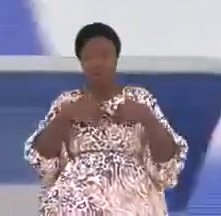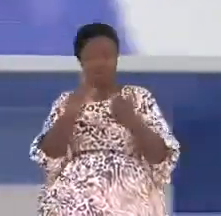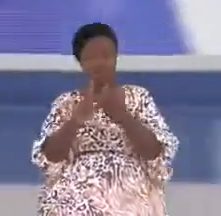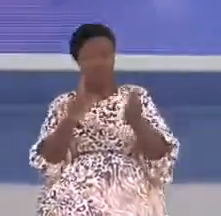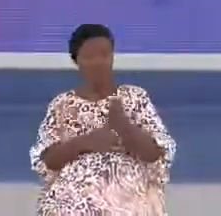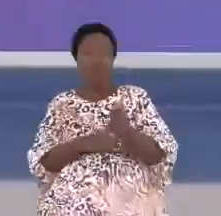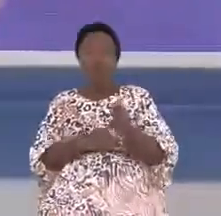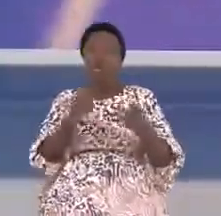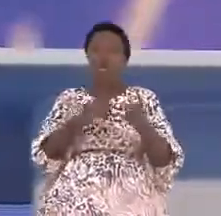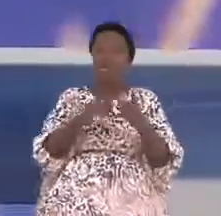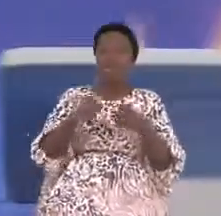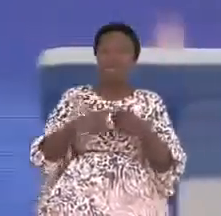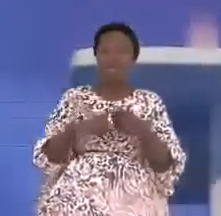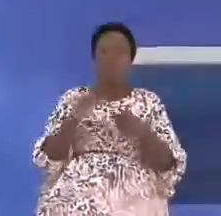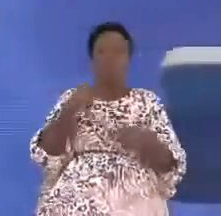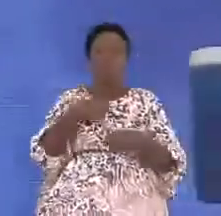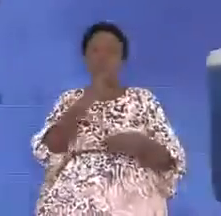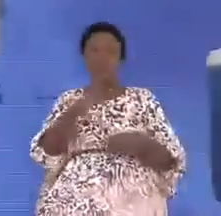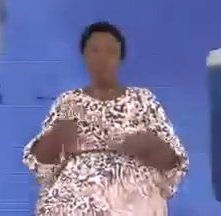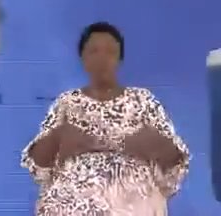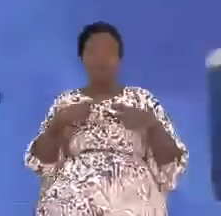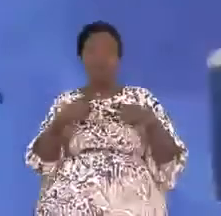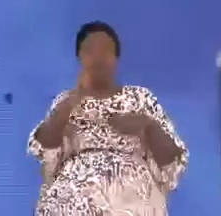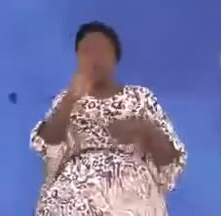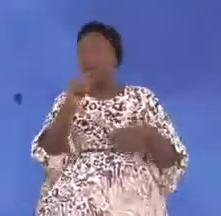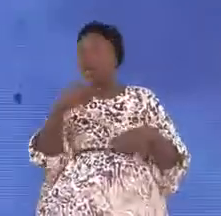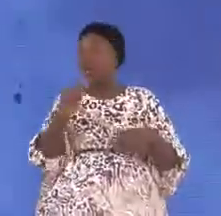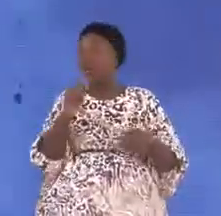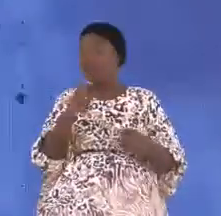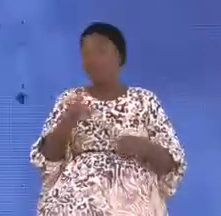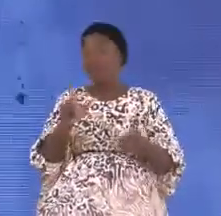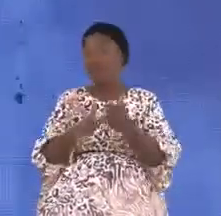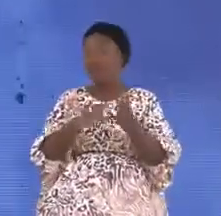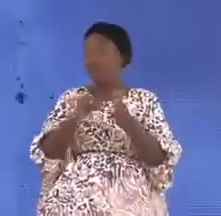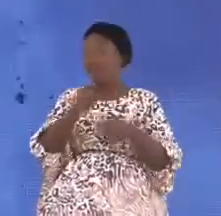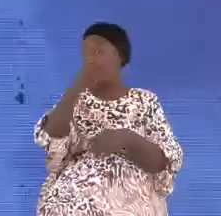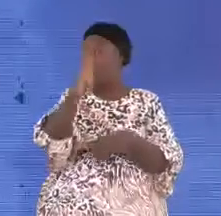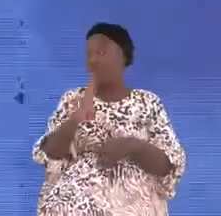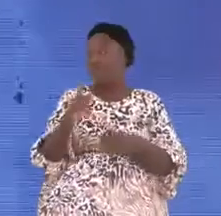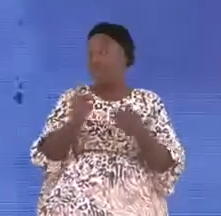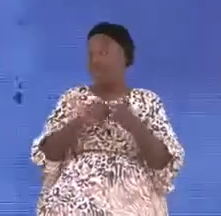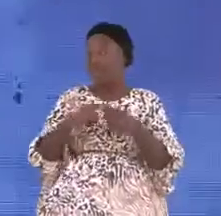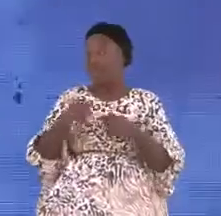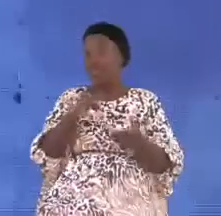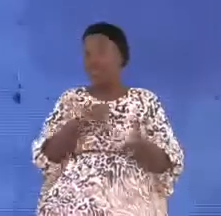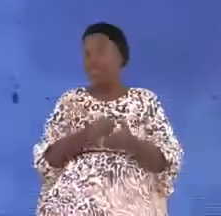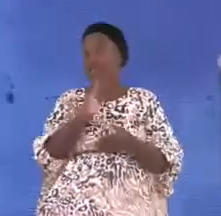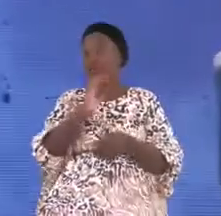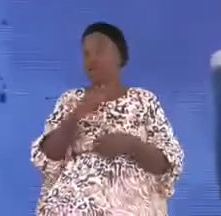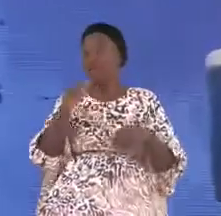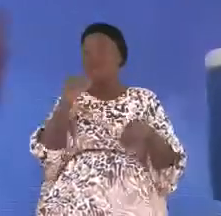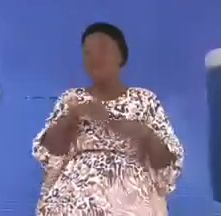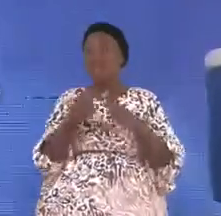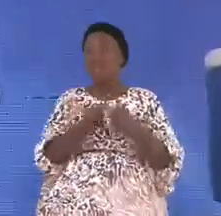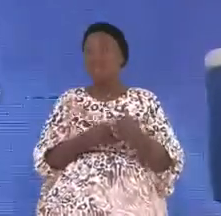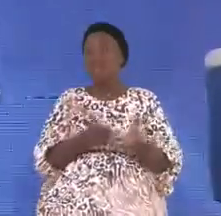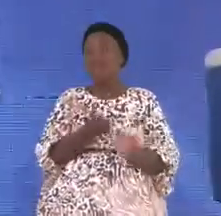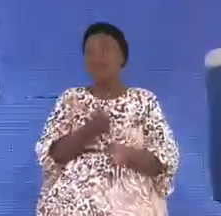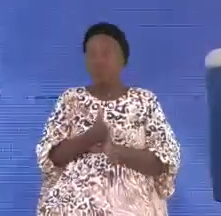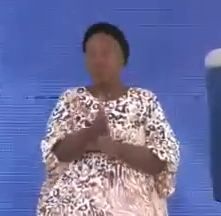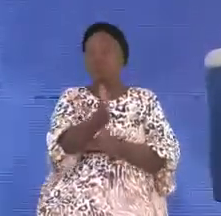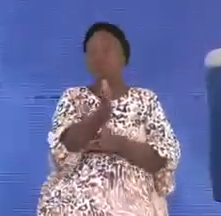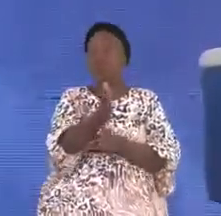to live by the law of god and to work in the straight path but we were